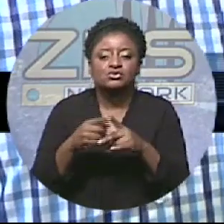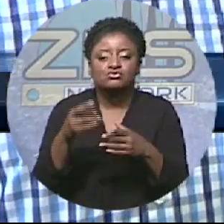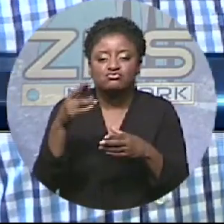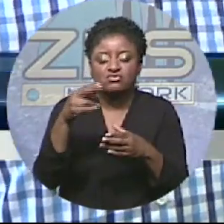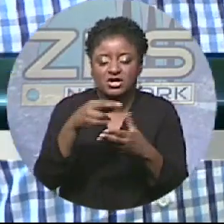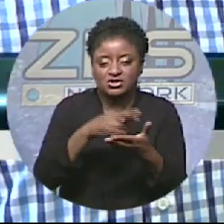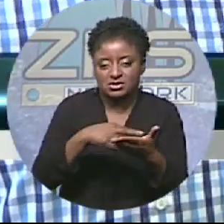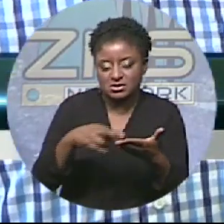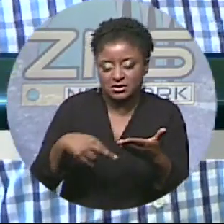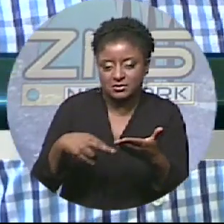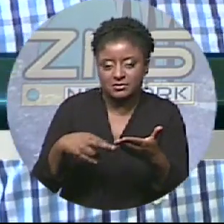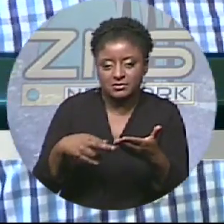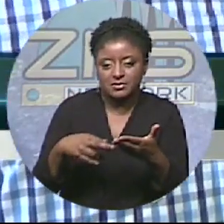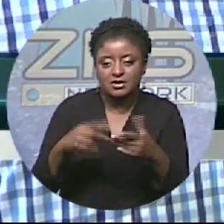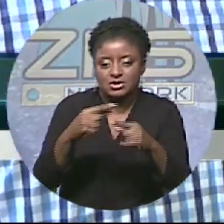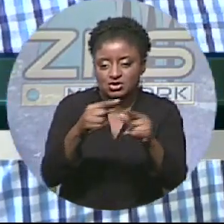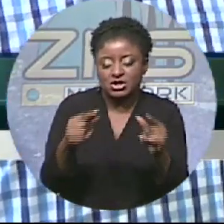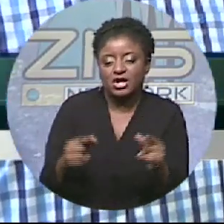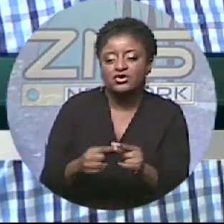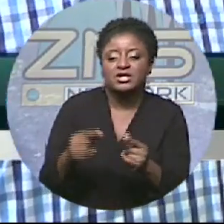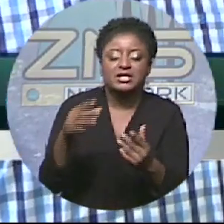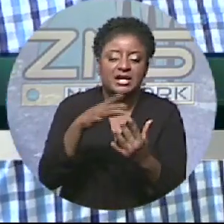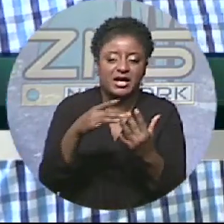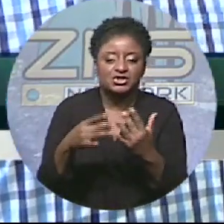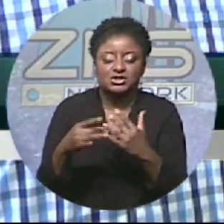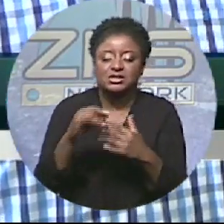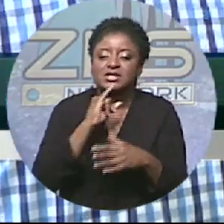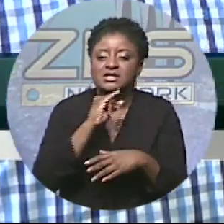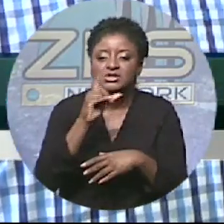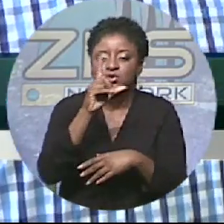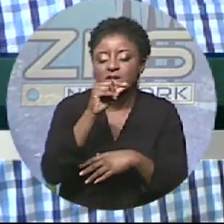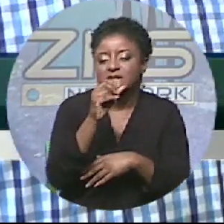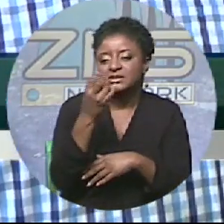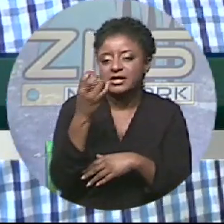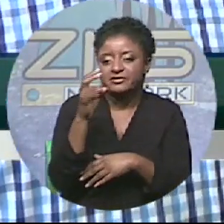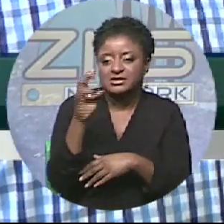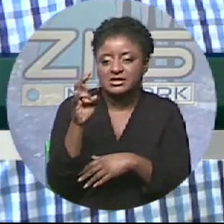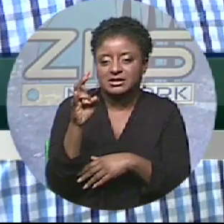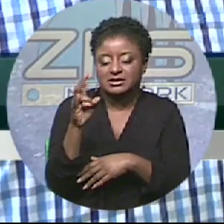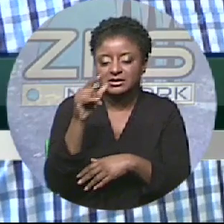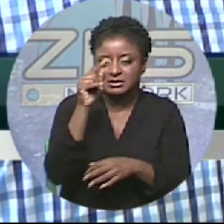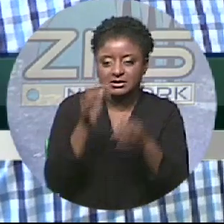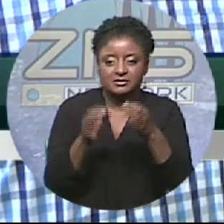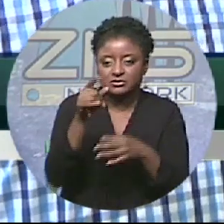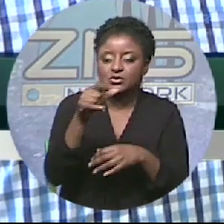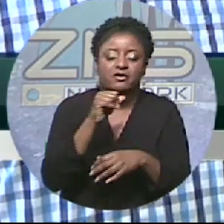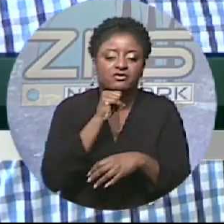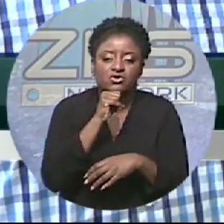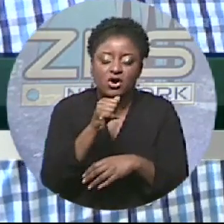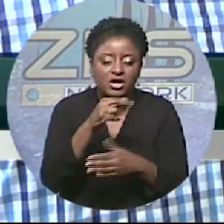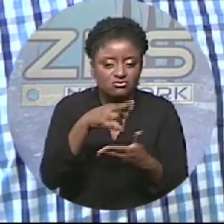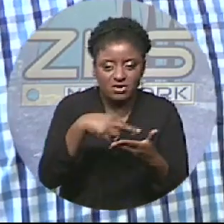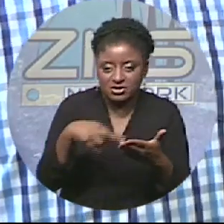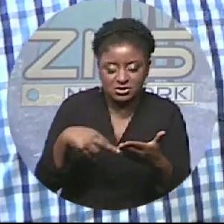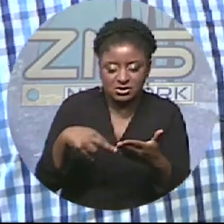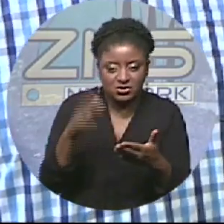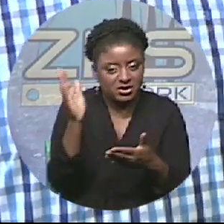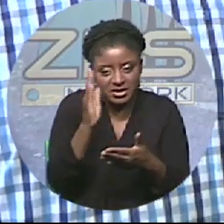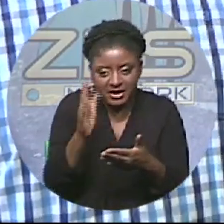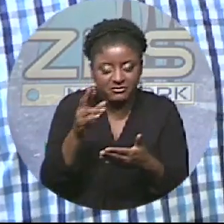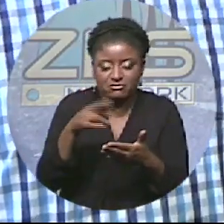in 2017, and for those persons who have not registered at all and wish